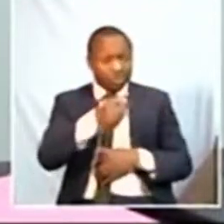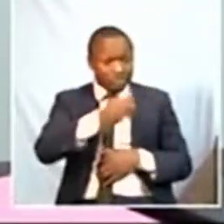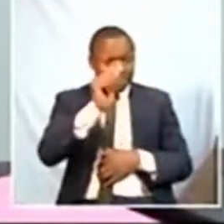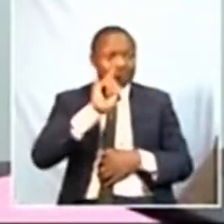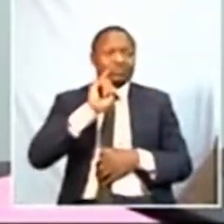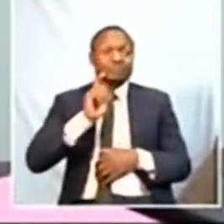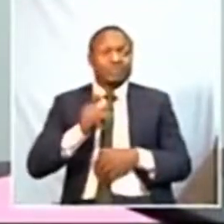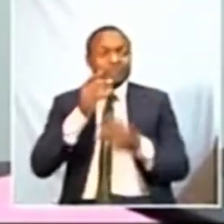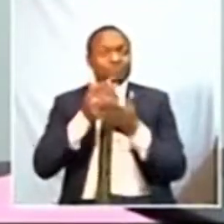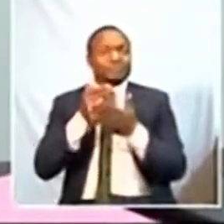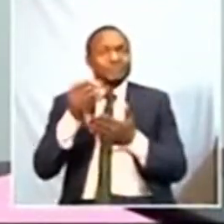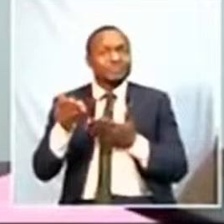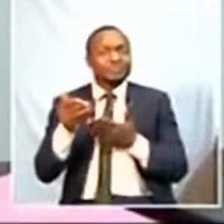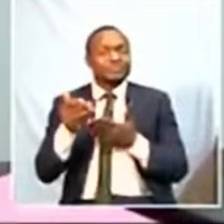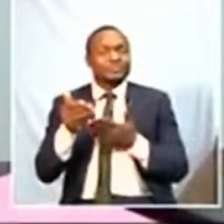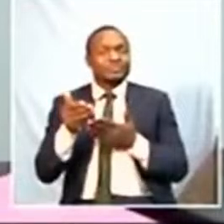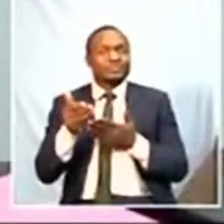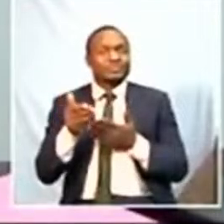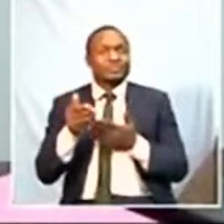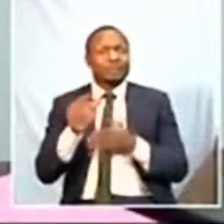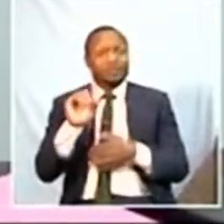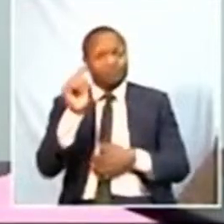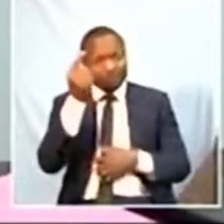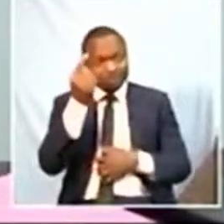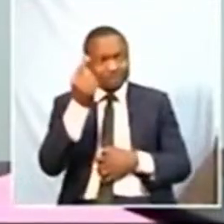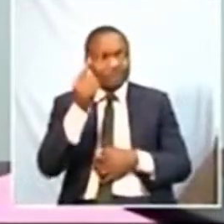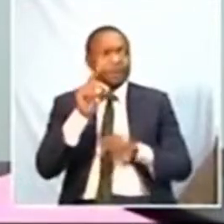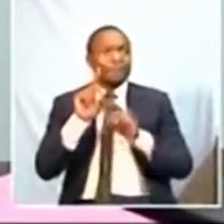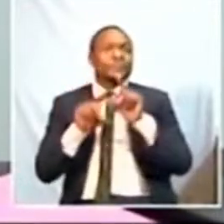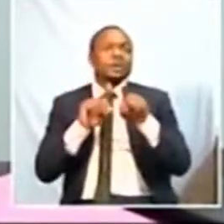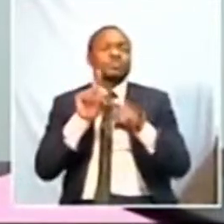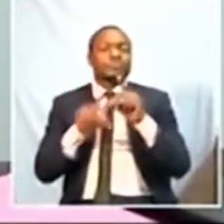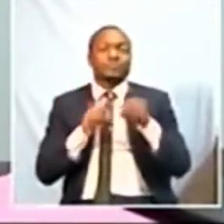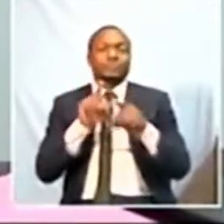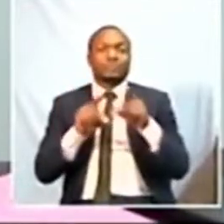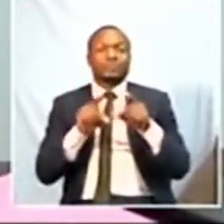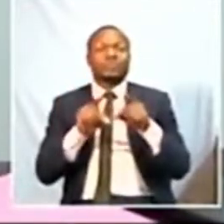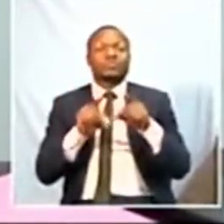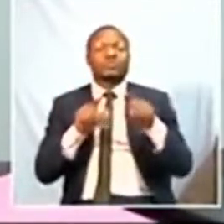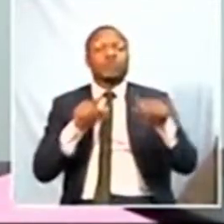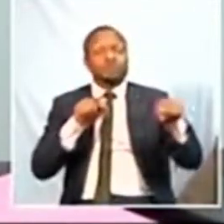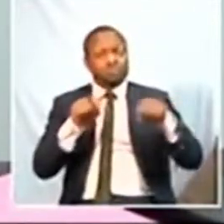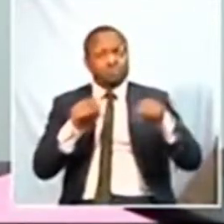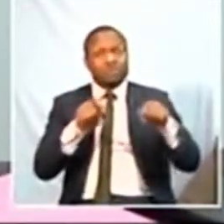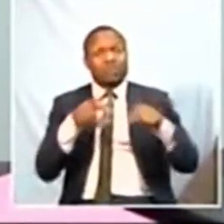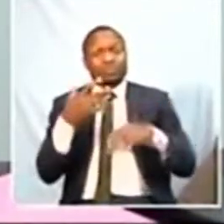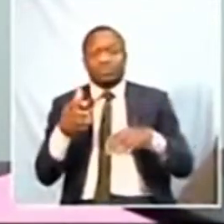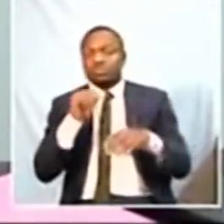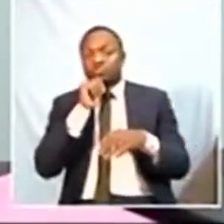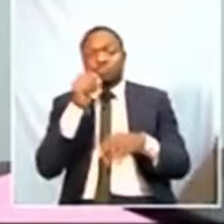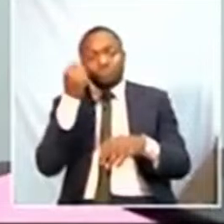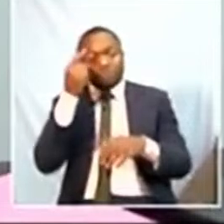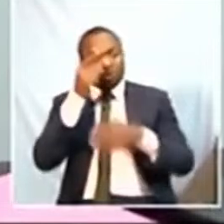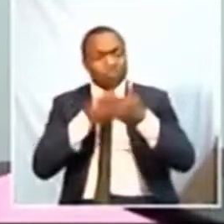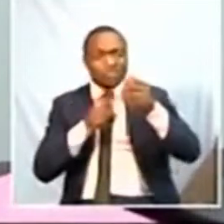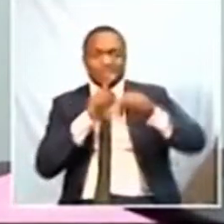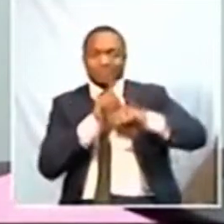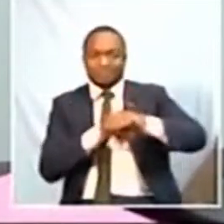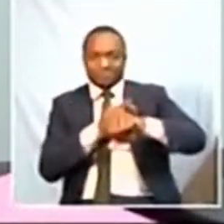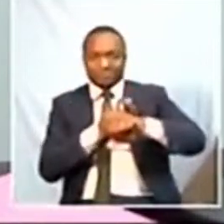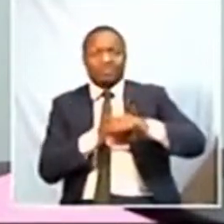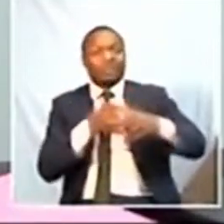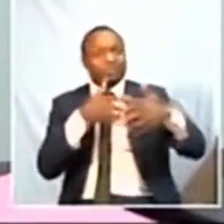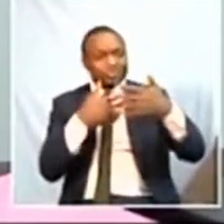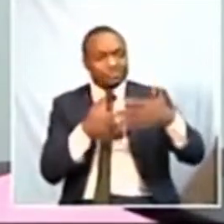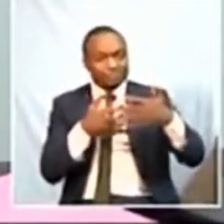supposed to procure, and you are the first people to handle documents, so we don't understand at what point the